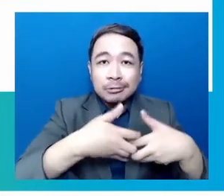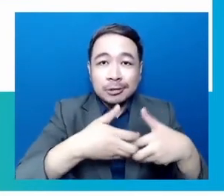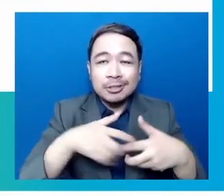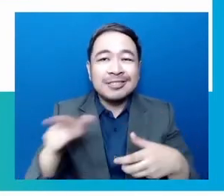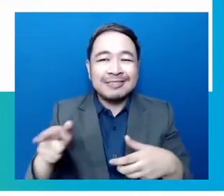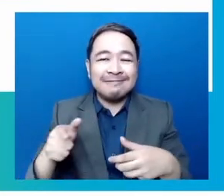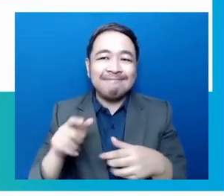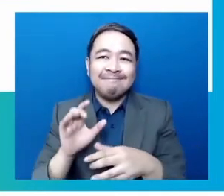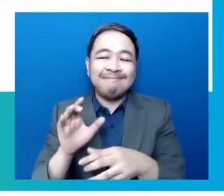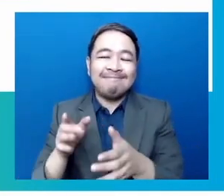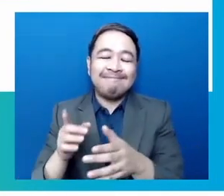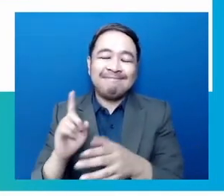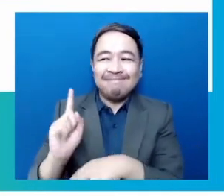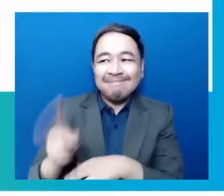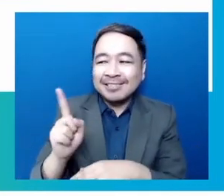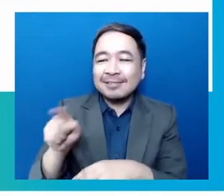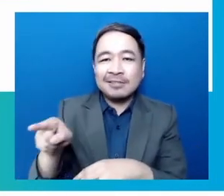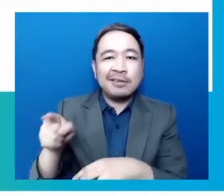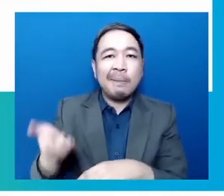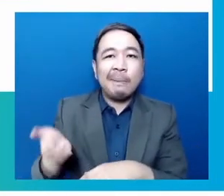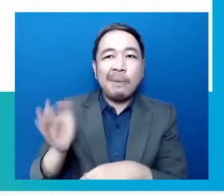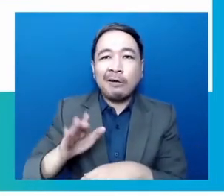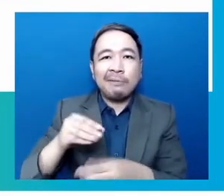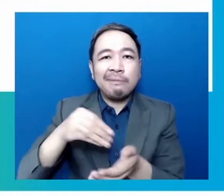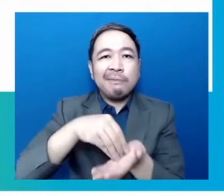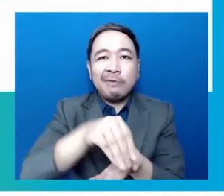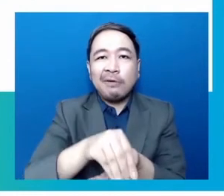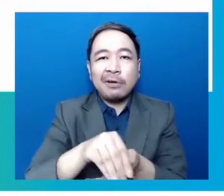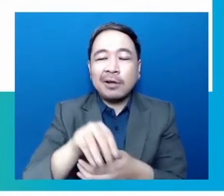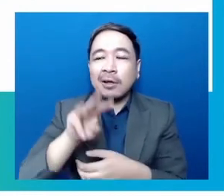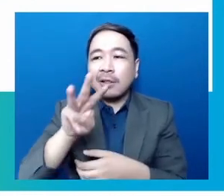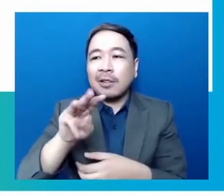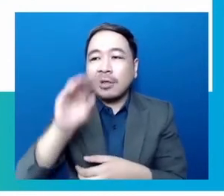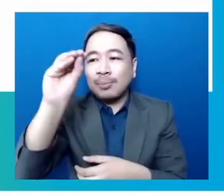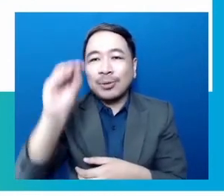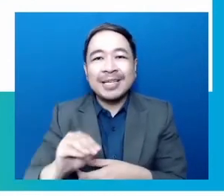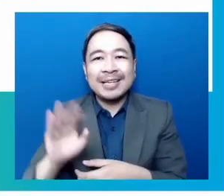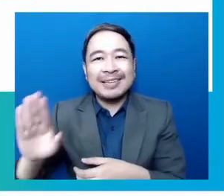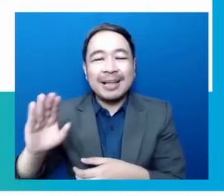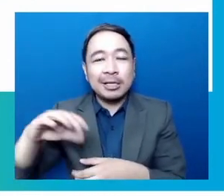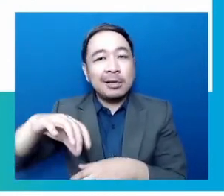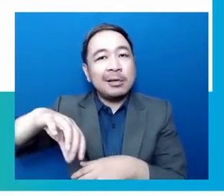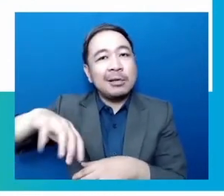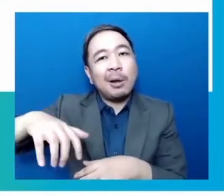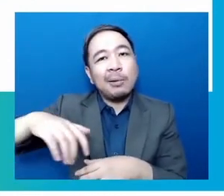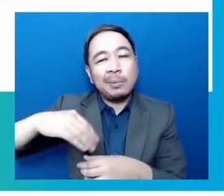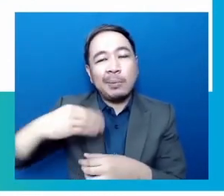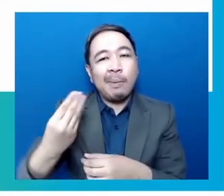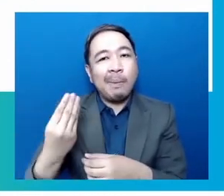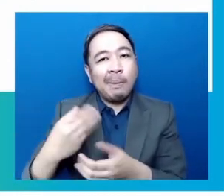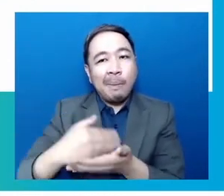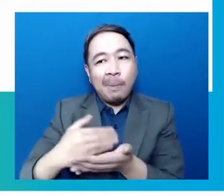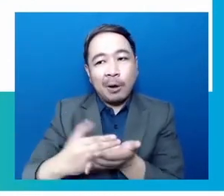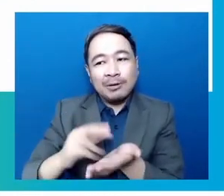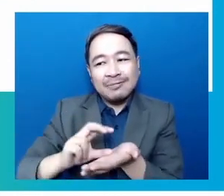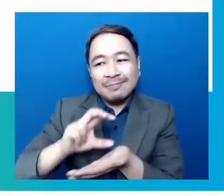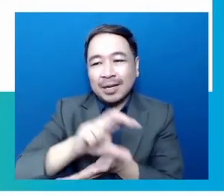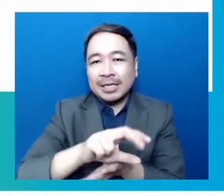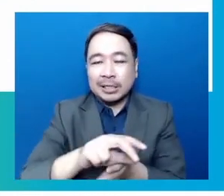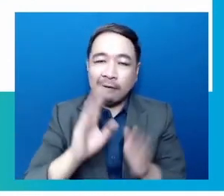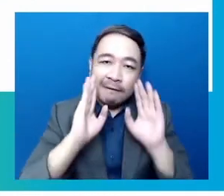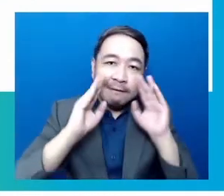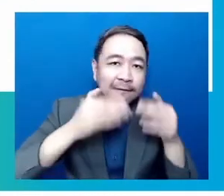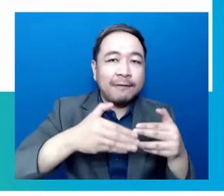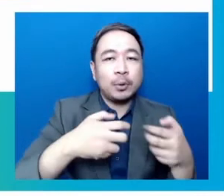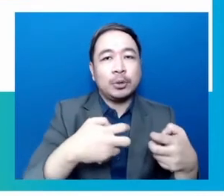almost 3% of its budget every year for as capacity surge. And now